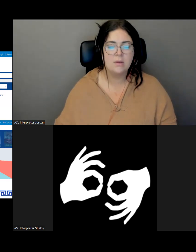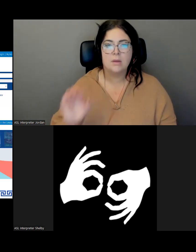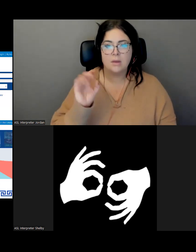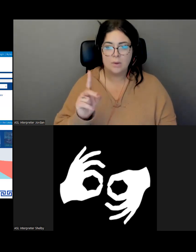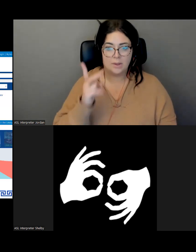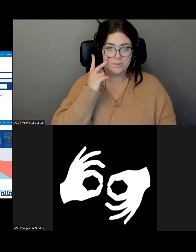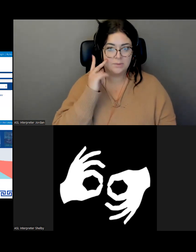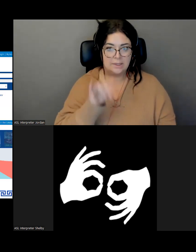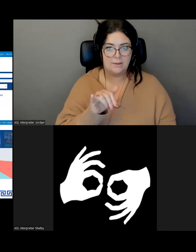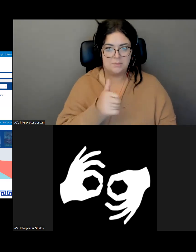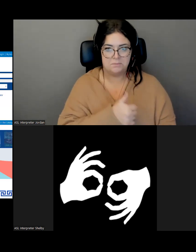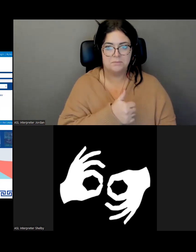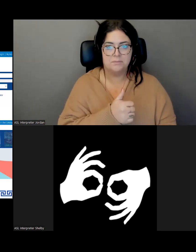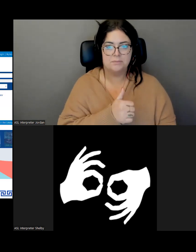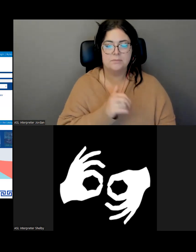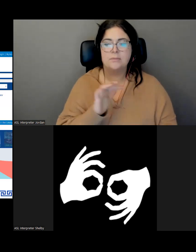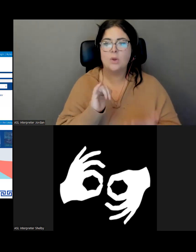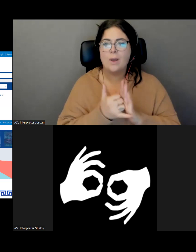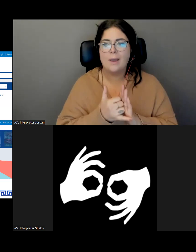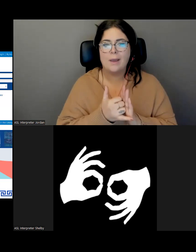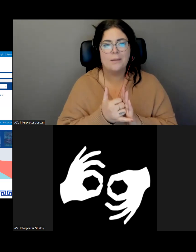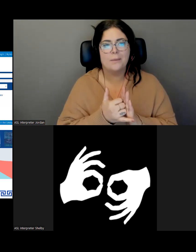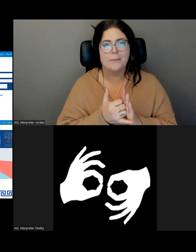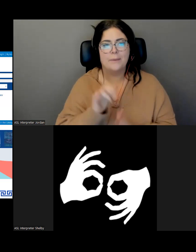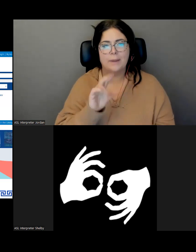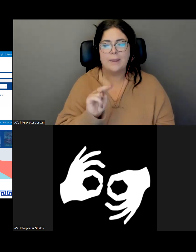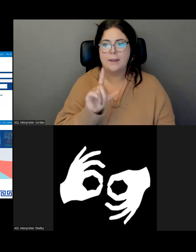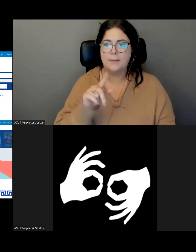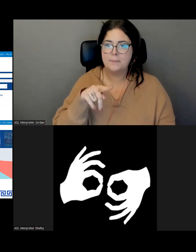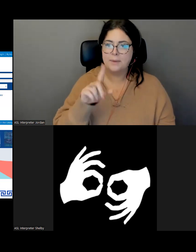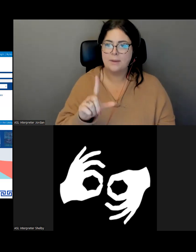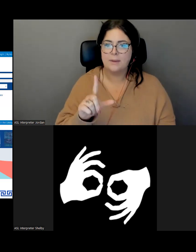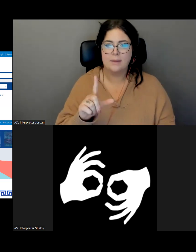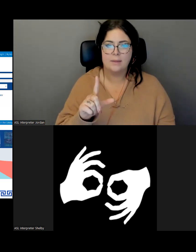things first is we're going to figure out how to navigate NLPL's public library.